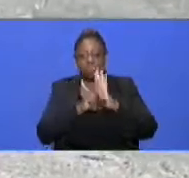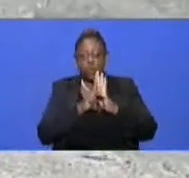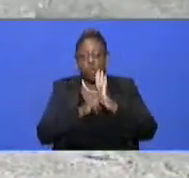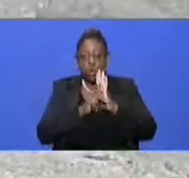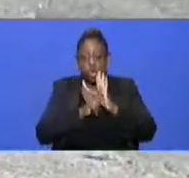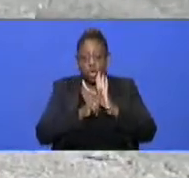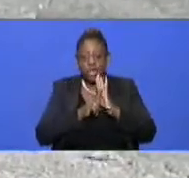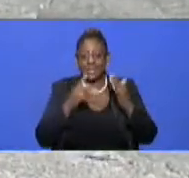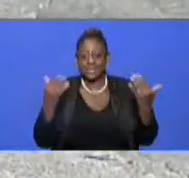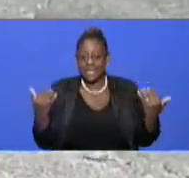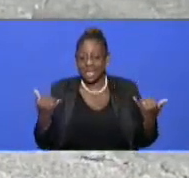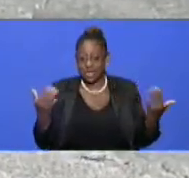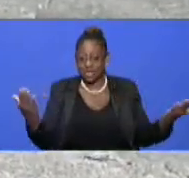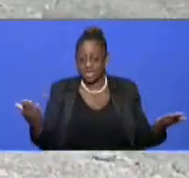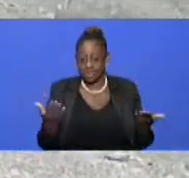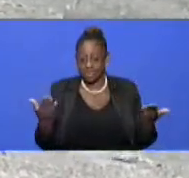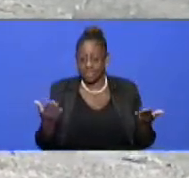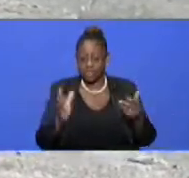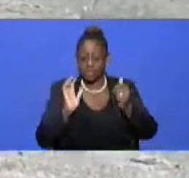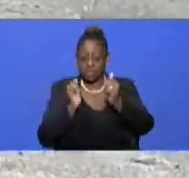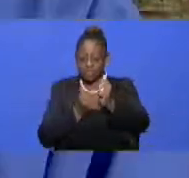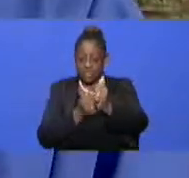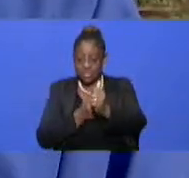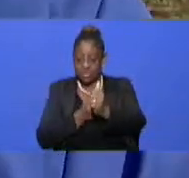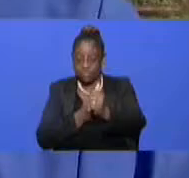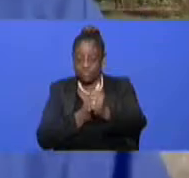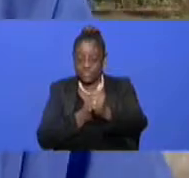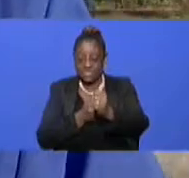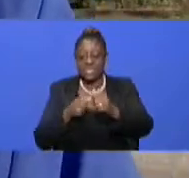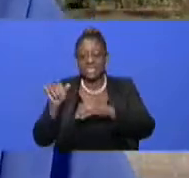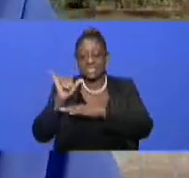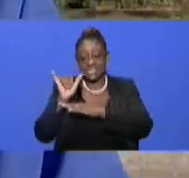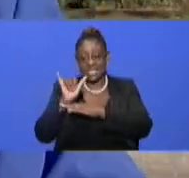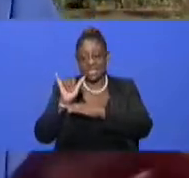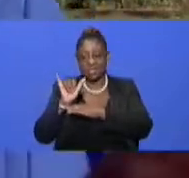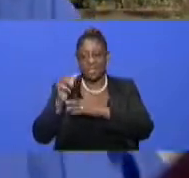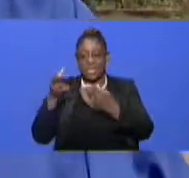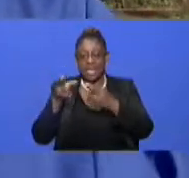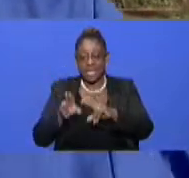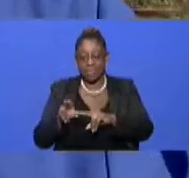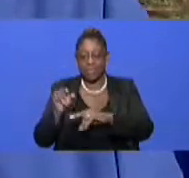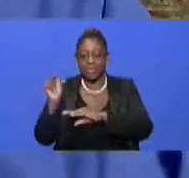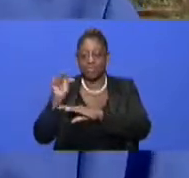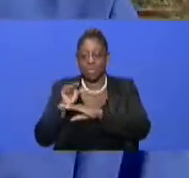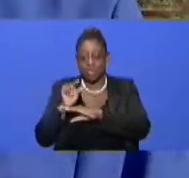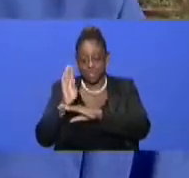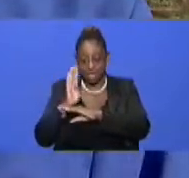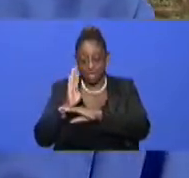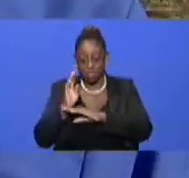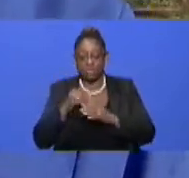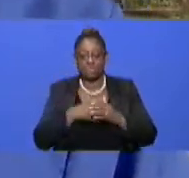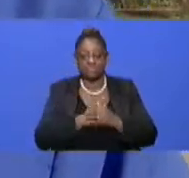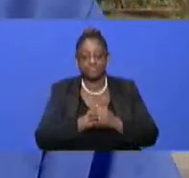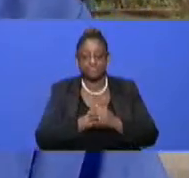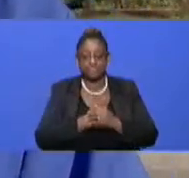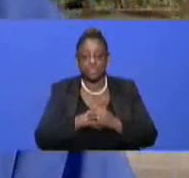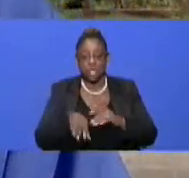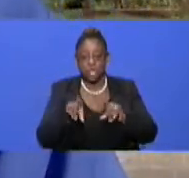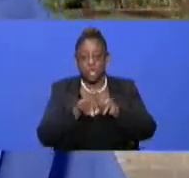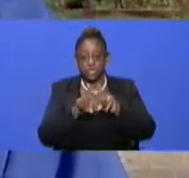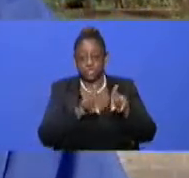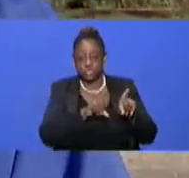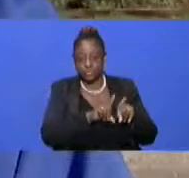that we apply here, that we follow in New Providence, is the same protocol. We'll be doing the same thing in Grand Bahama. There's also a